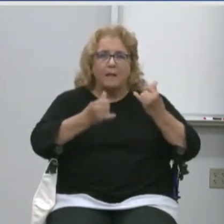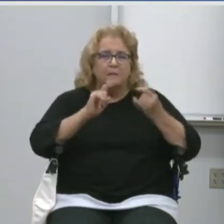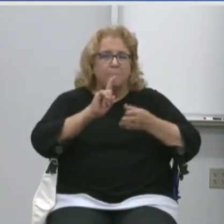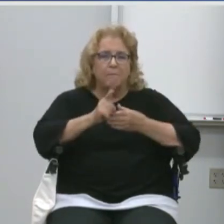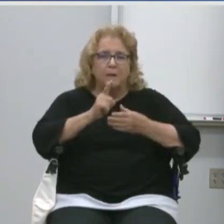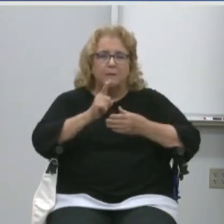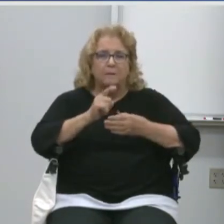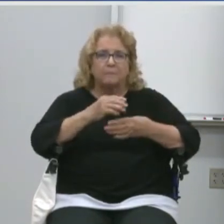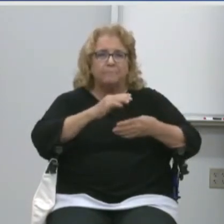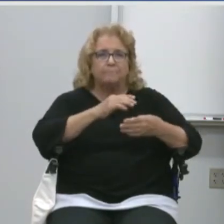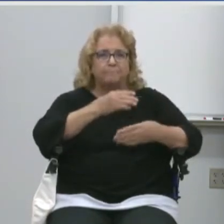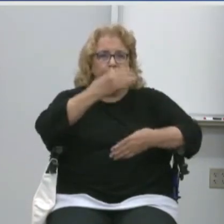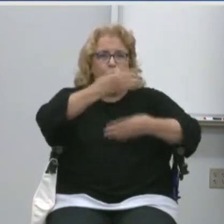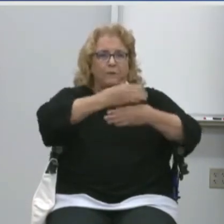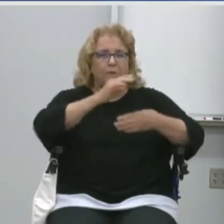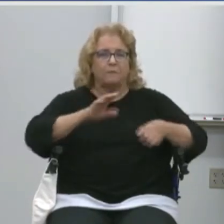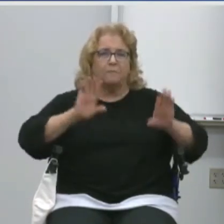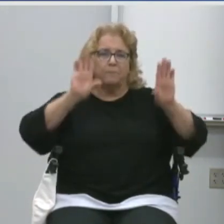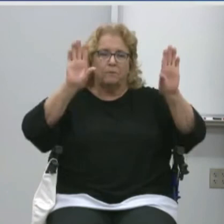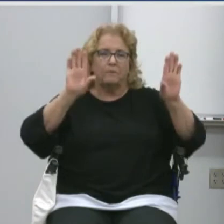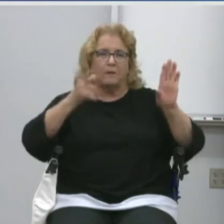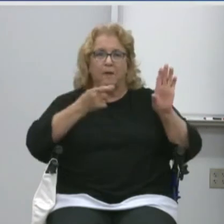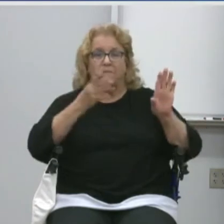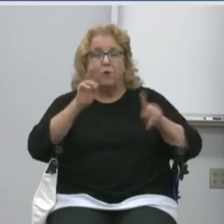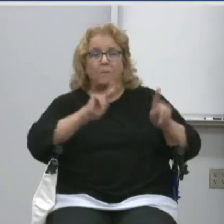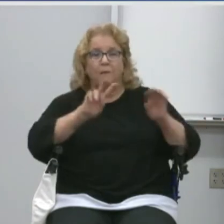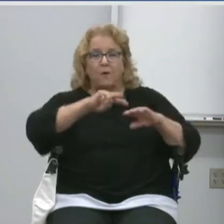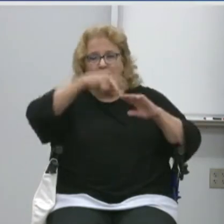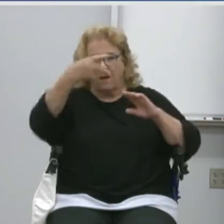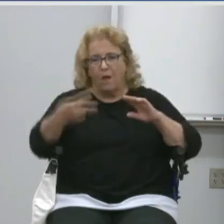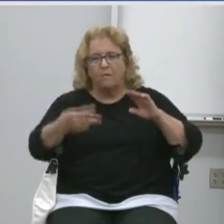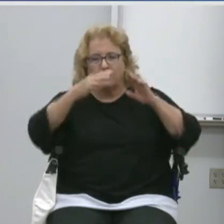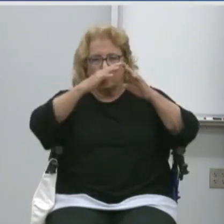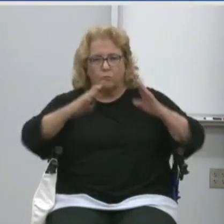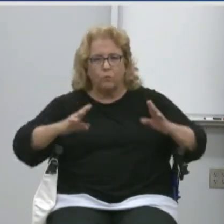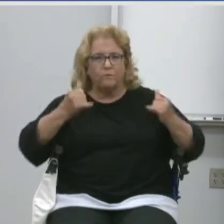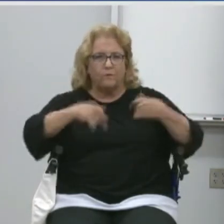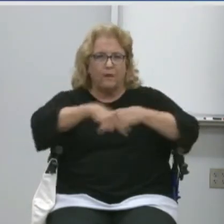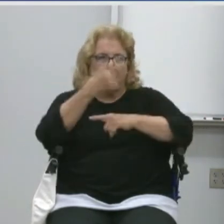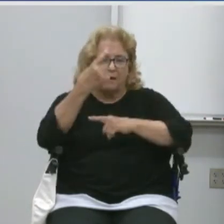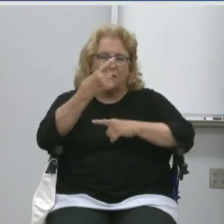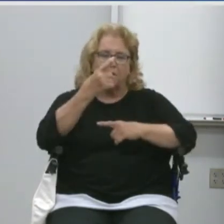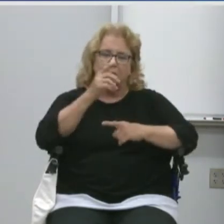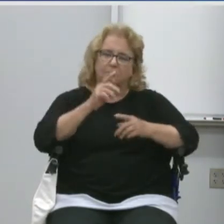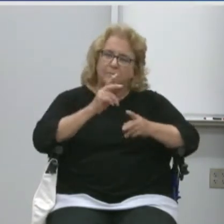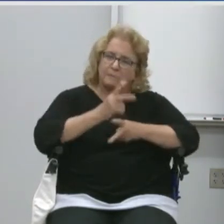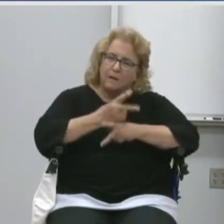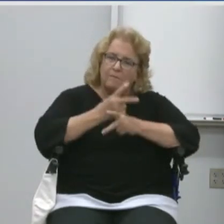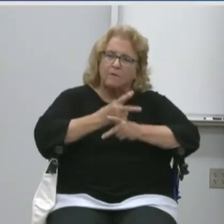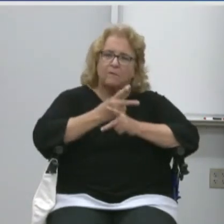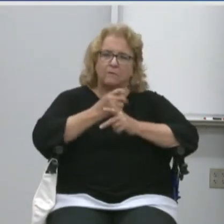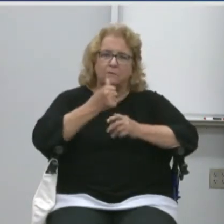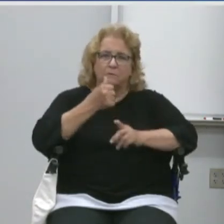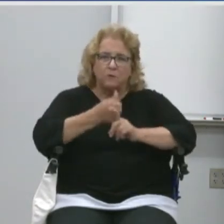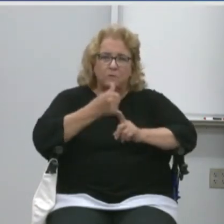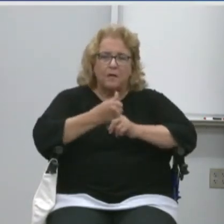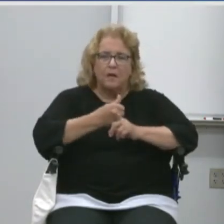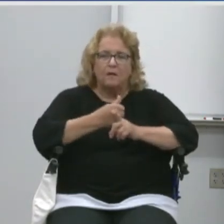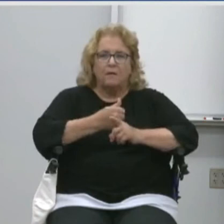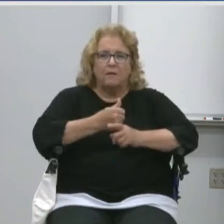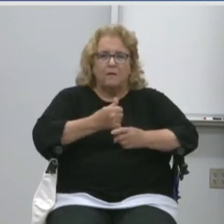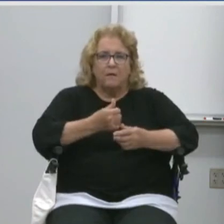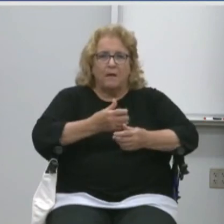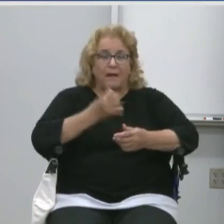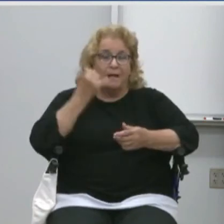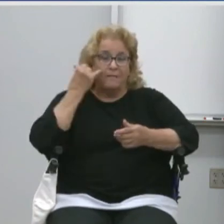them. Be careful. We've already had a couple people fall off a roof today. So just be cognizant of your own safety and get those things done.